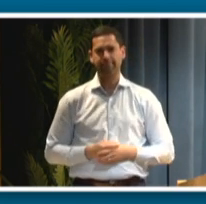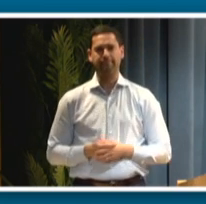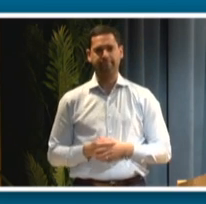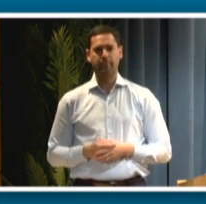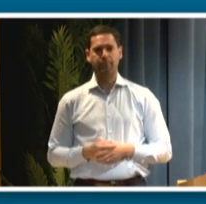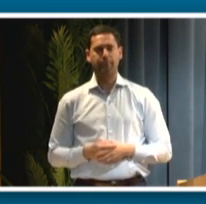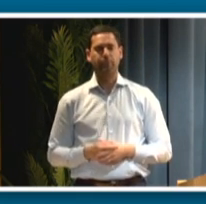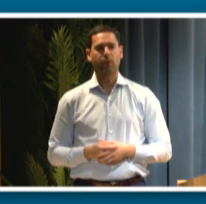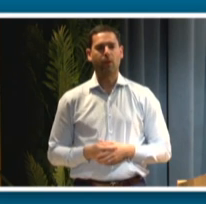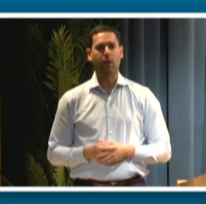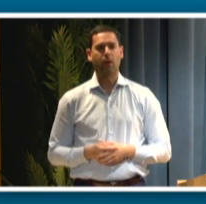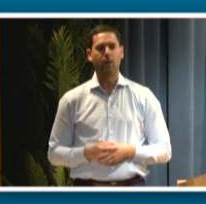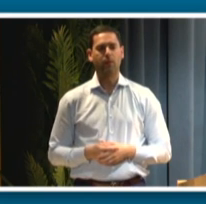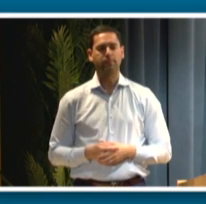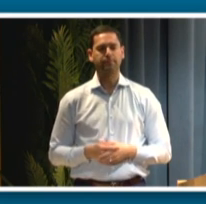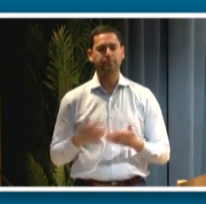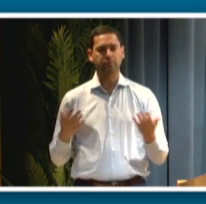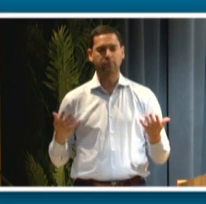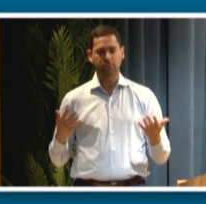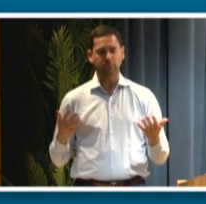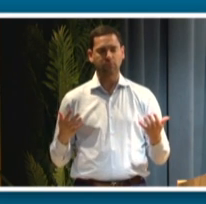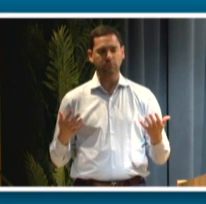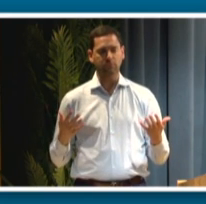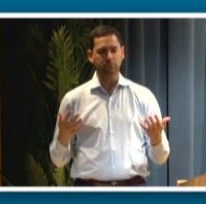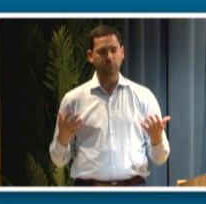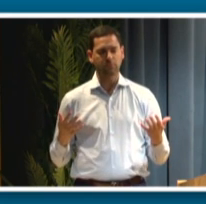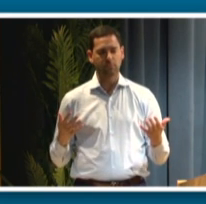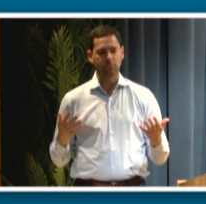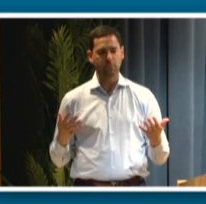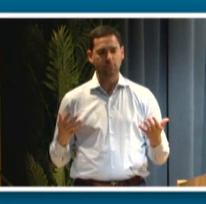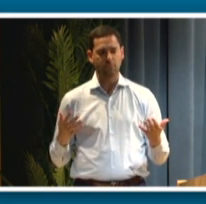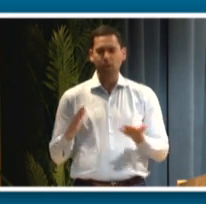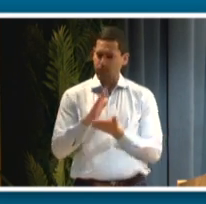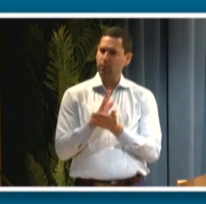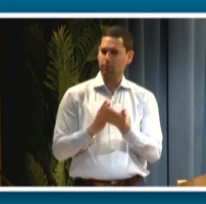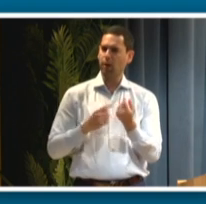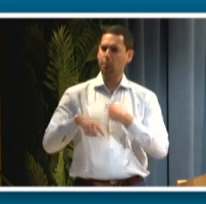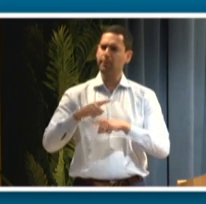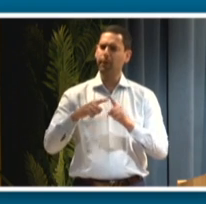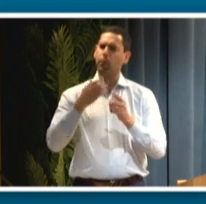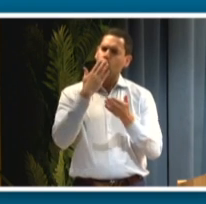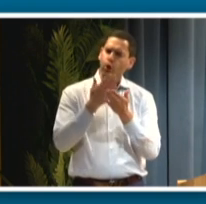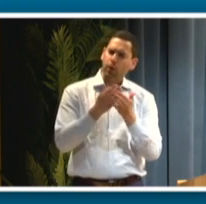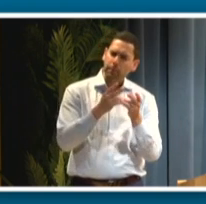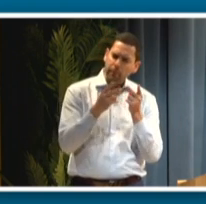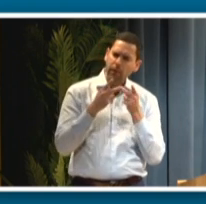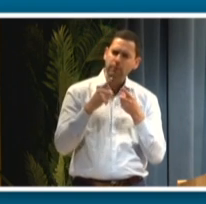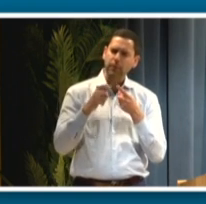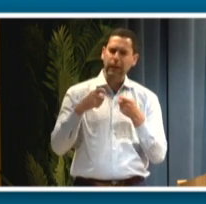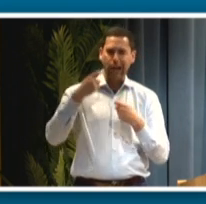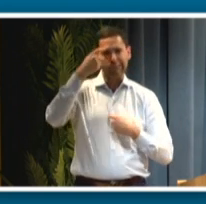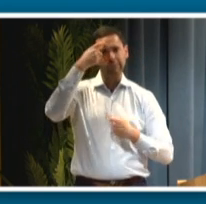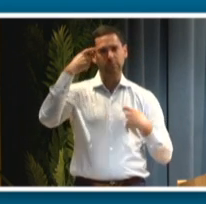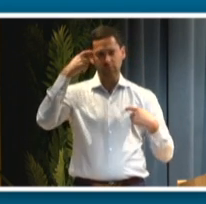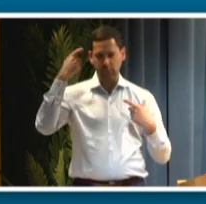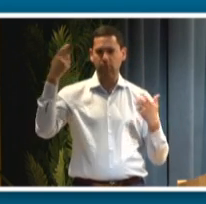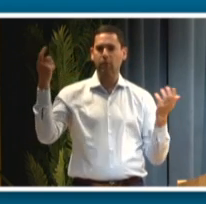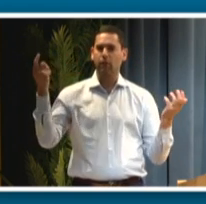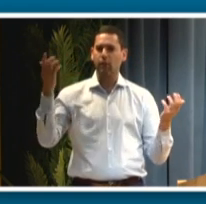this idea, and this is, it comes from a good place, but it can be damaging. Right. Right, because it comes from her fear.